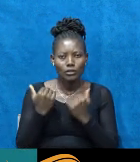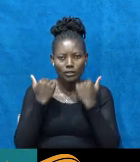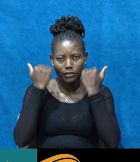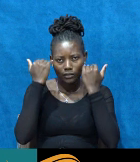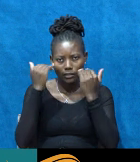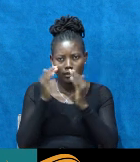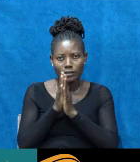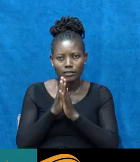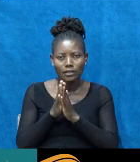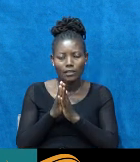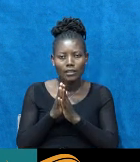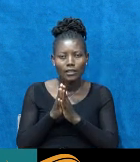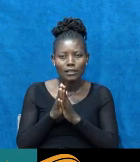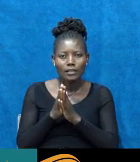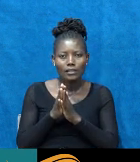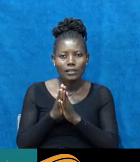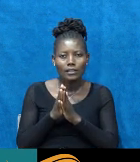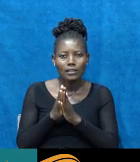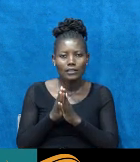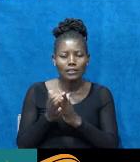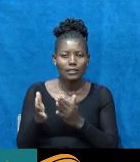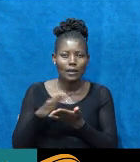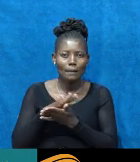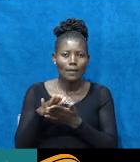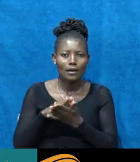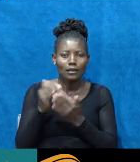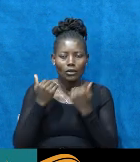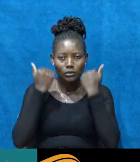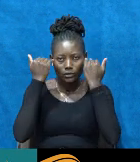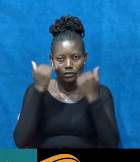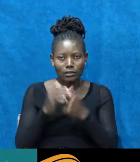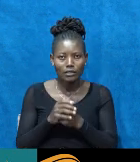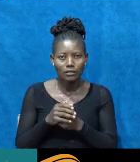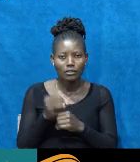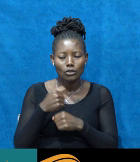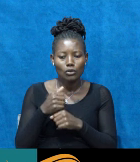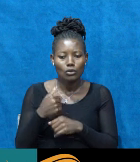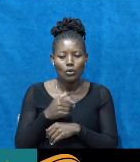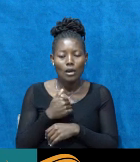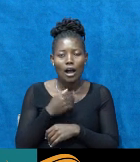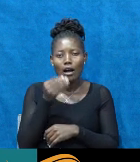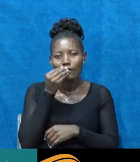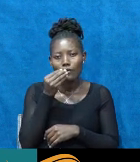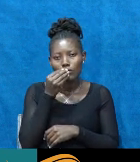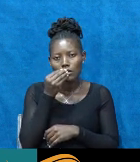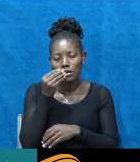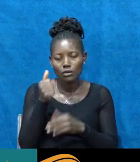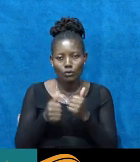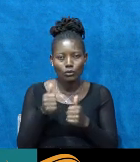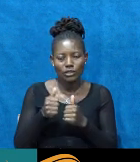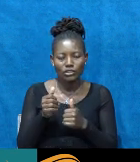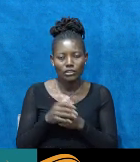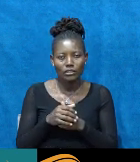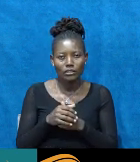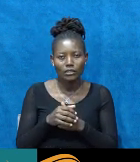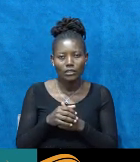about the stress. Are there foods that trigger the good stress, and there are foods